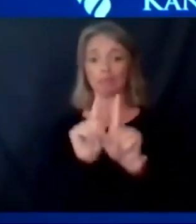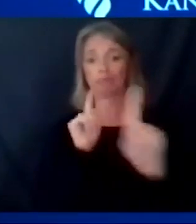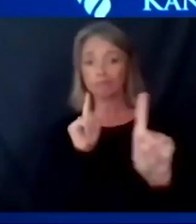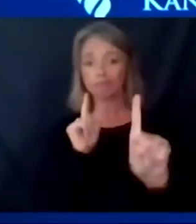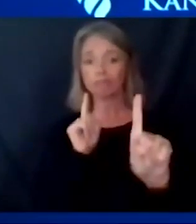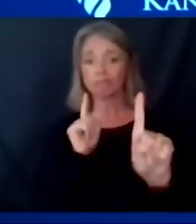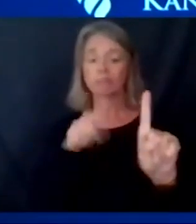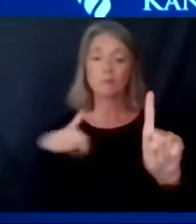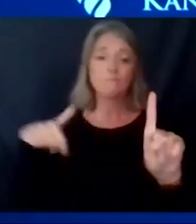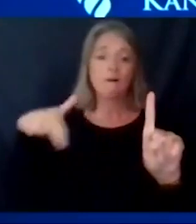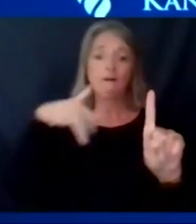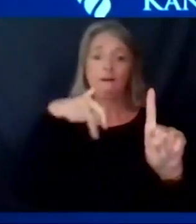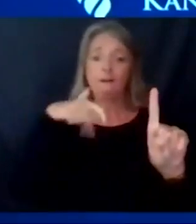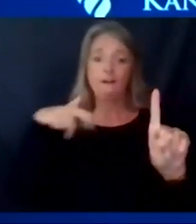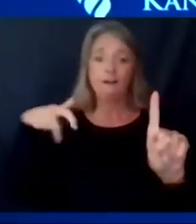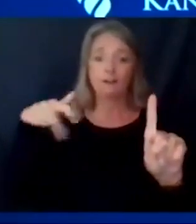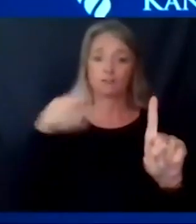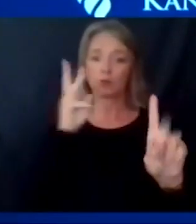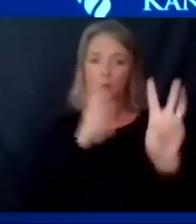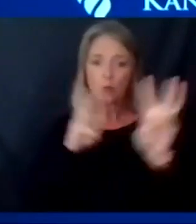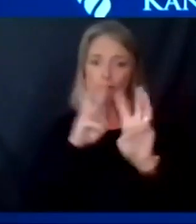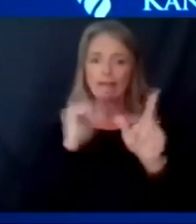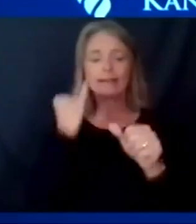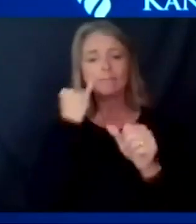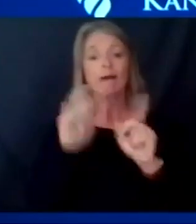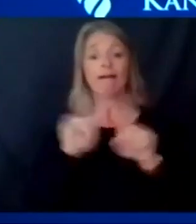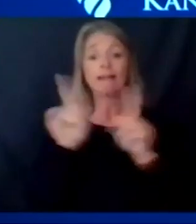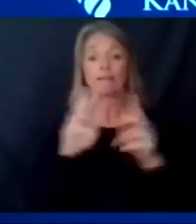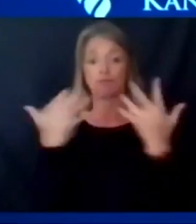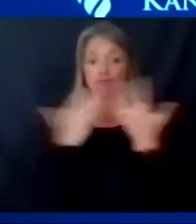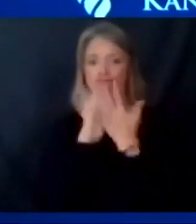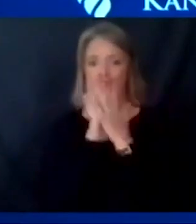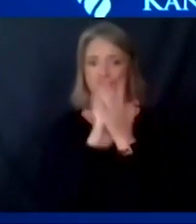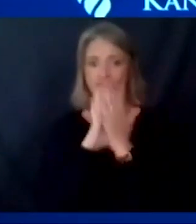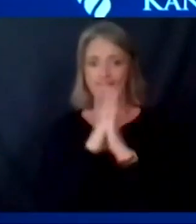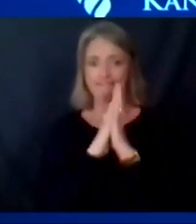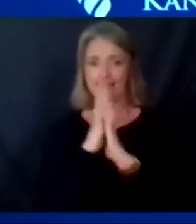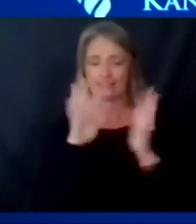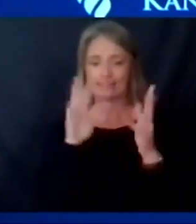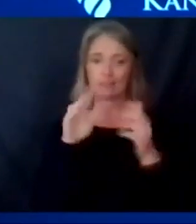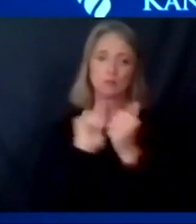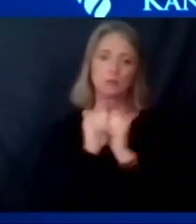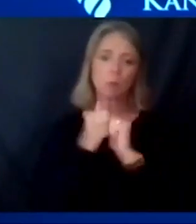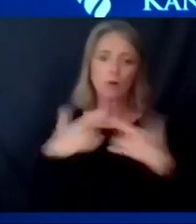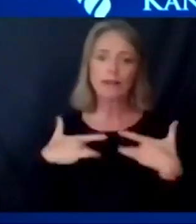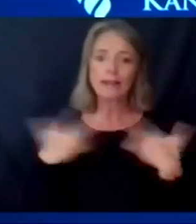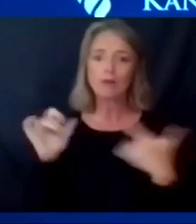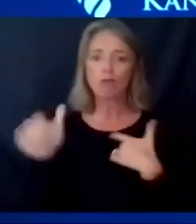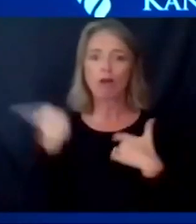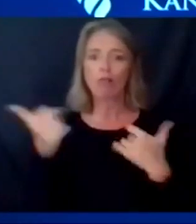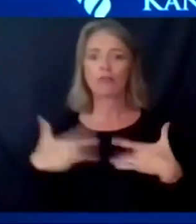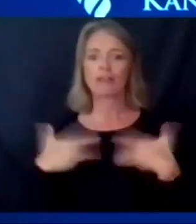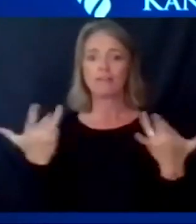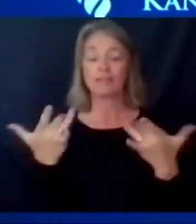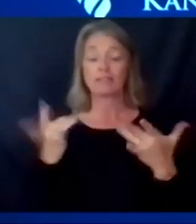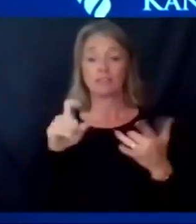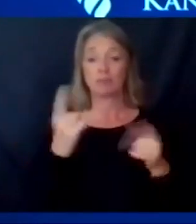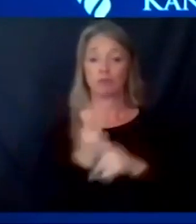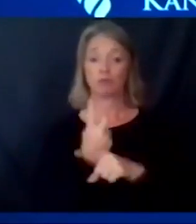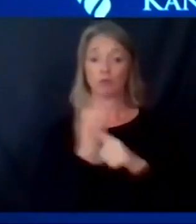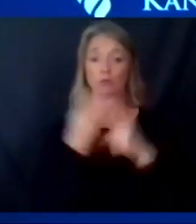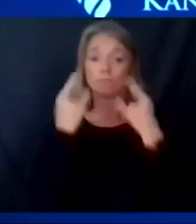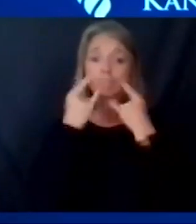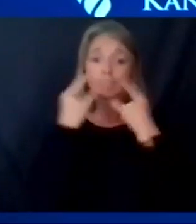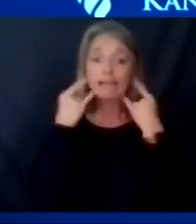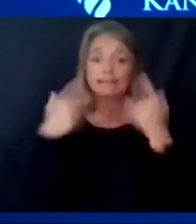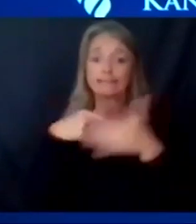nobody around you, don't worry about it. But if you're in a crowded setting, like you're at a sporting event or something like that, then you need to wear masks. And I think